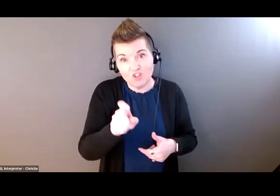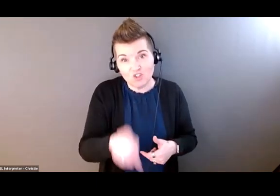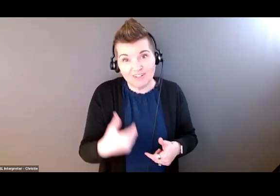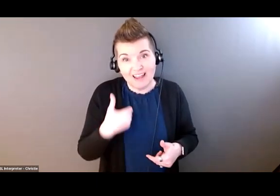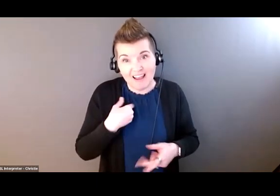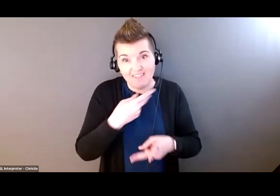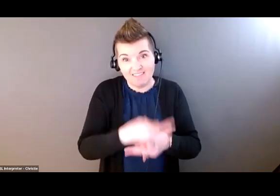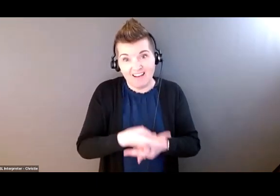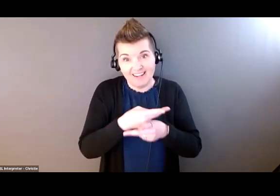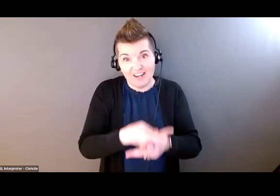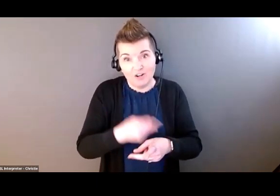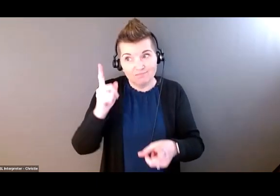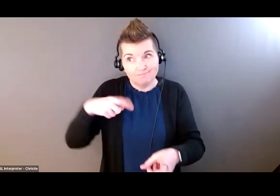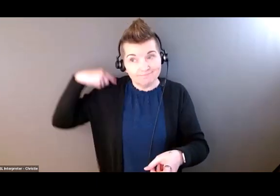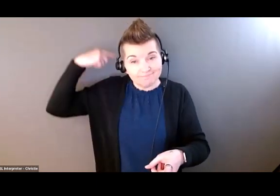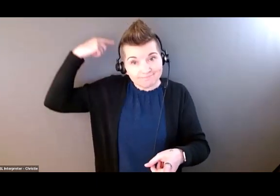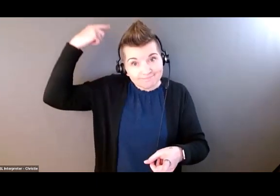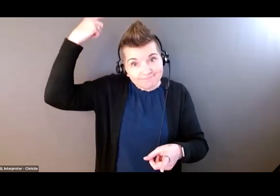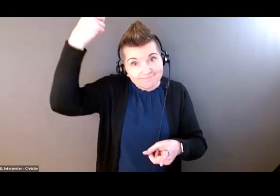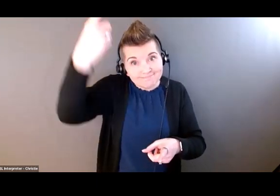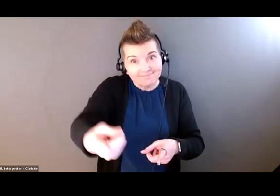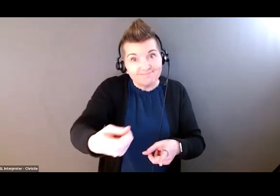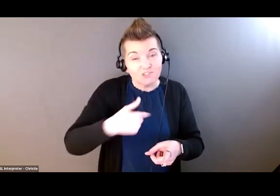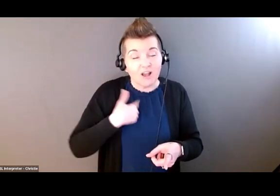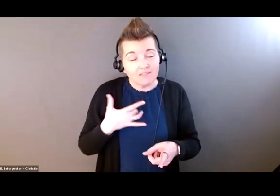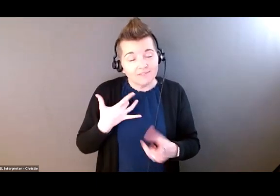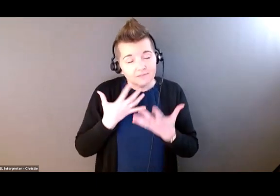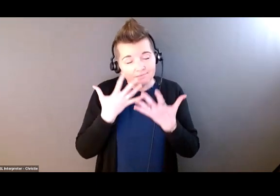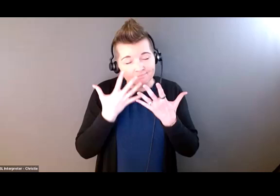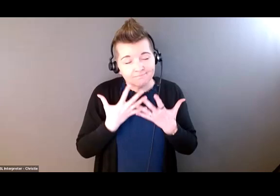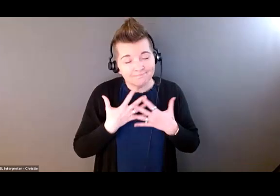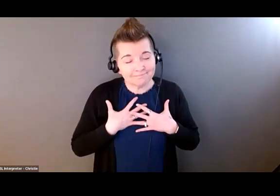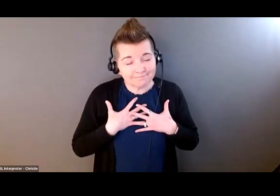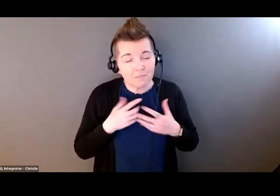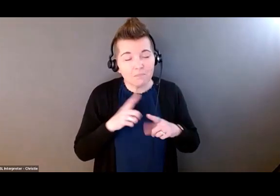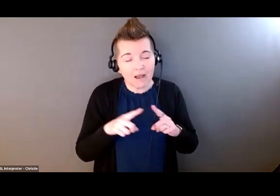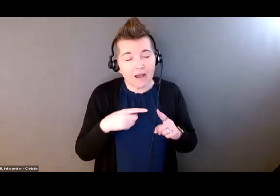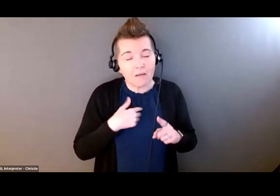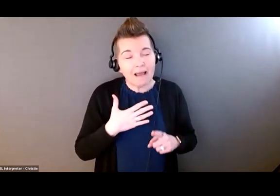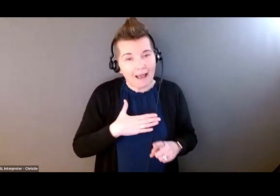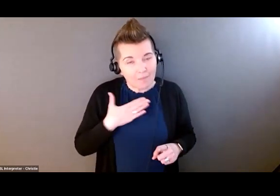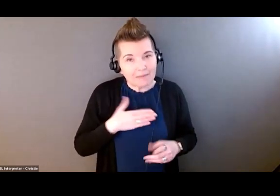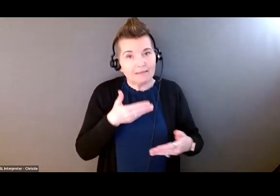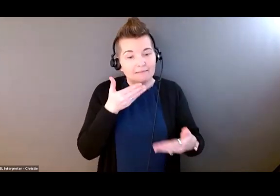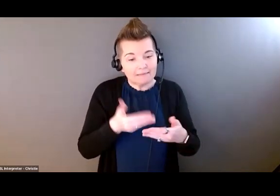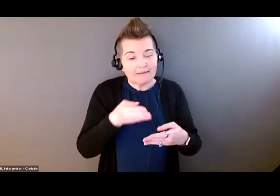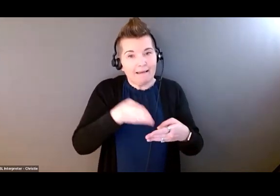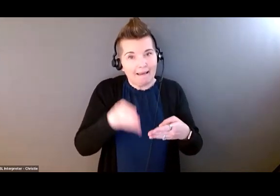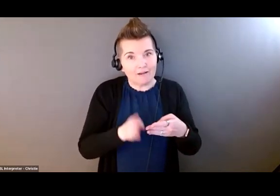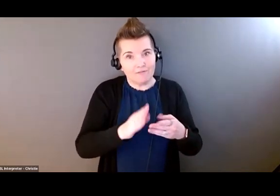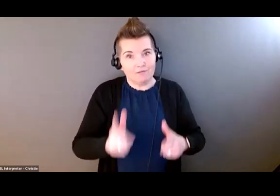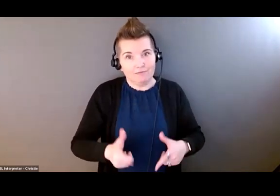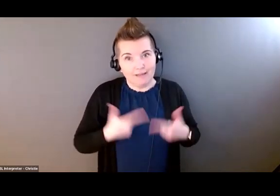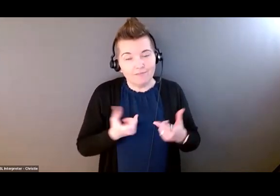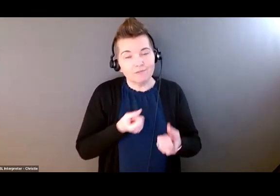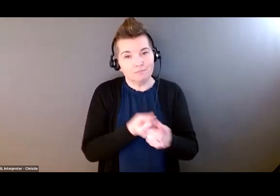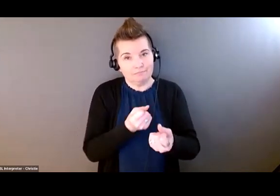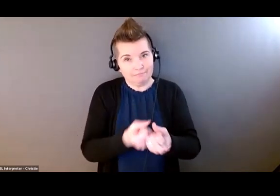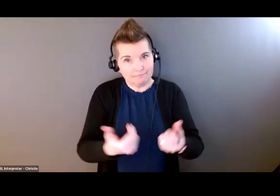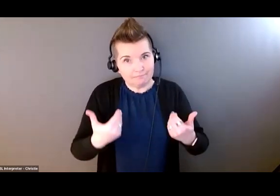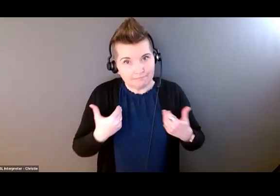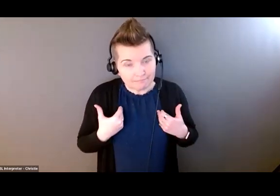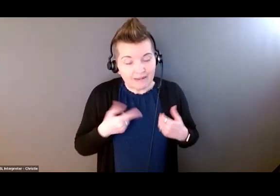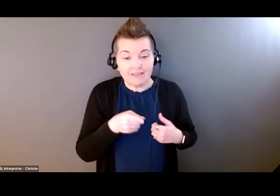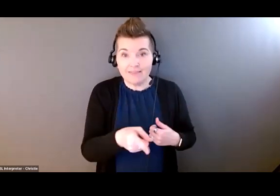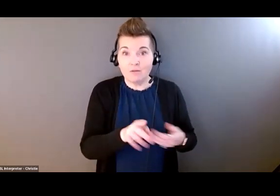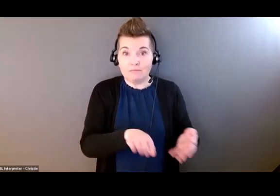needed their entire lives, but never got, which makes me sad, but I'm also glad that they are getting it at the end of